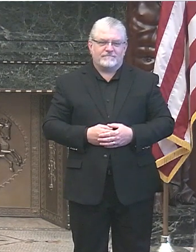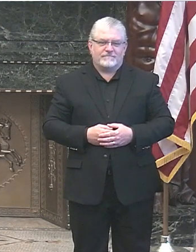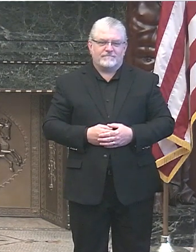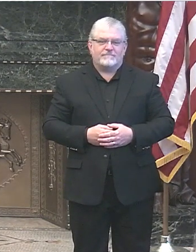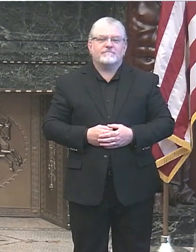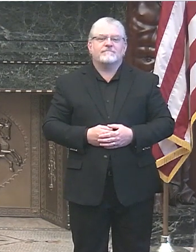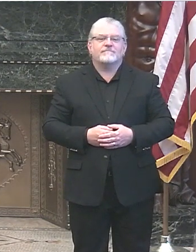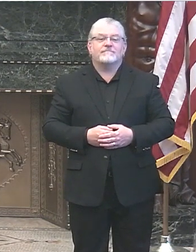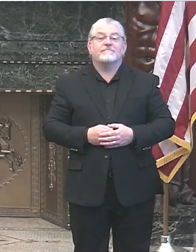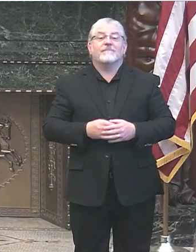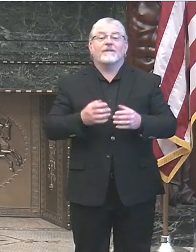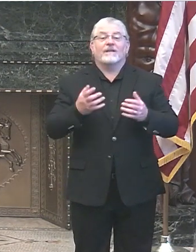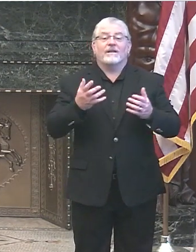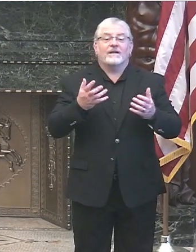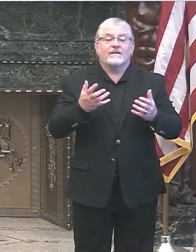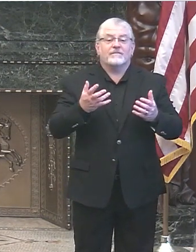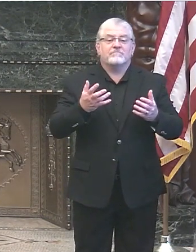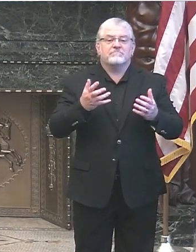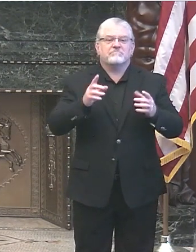Stand by, folks.